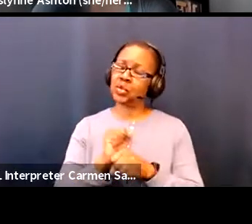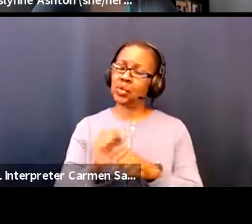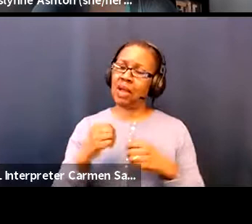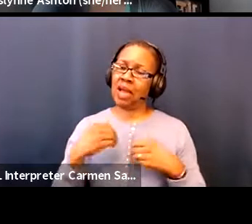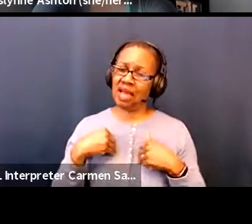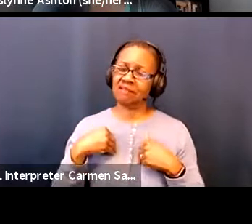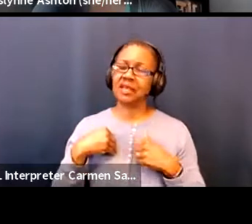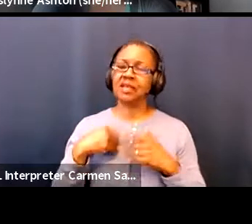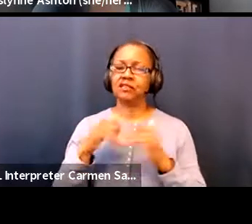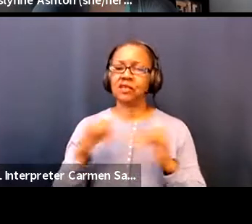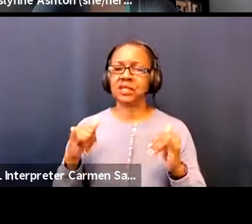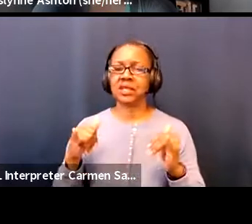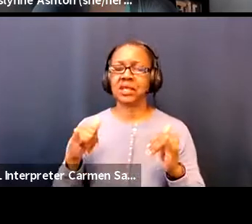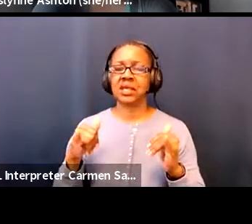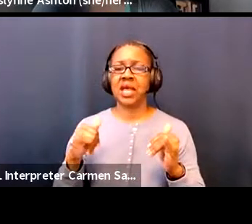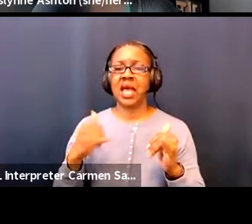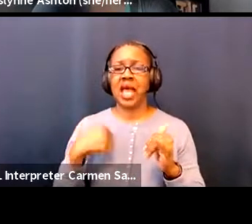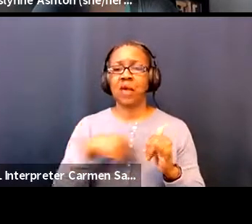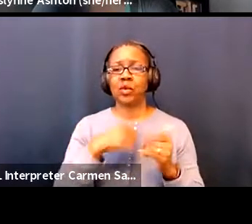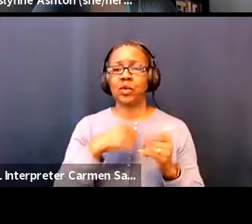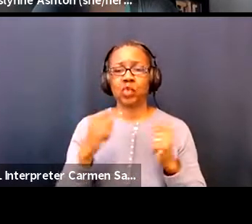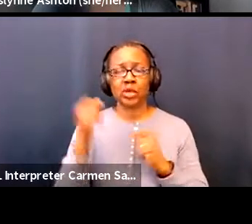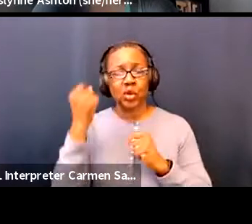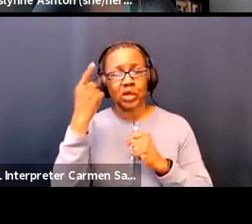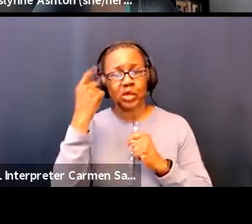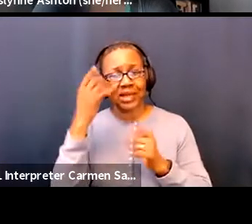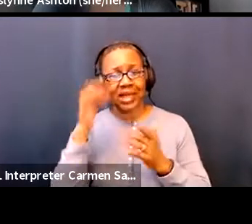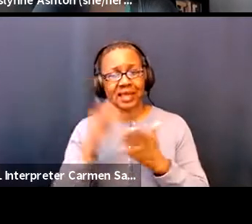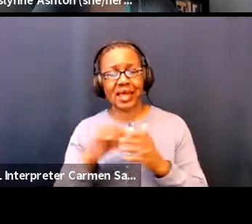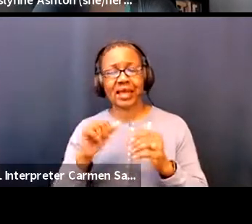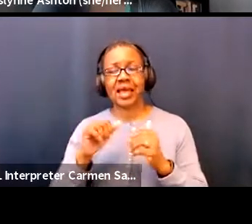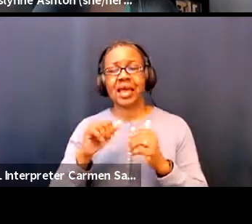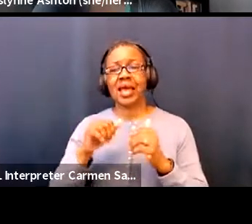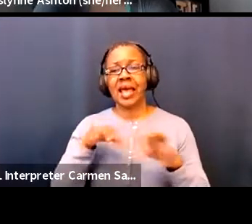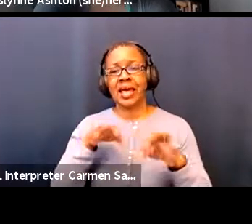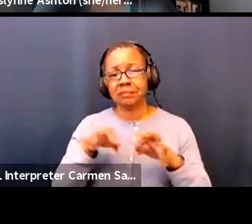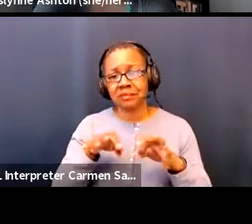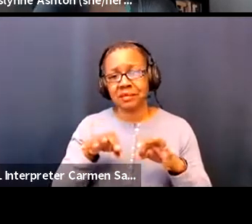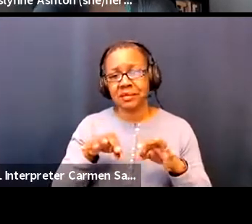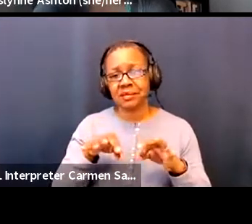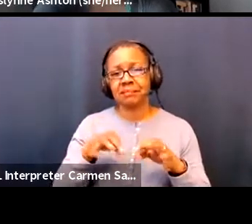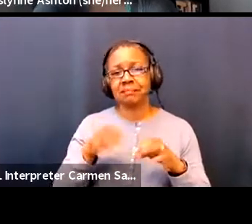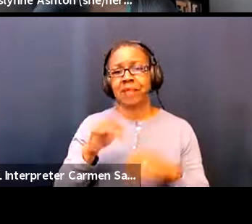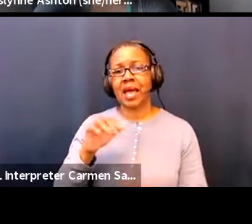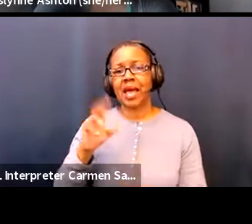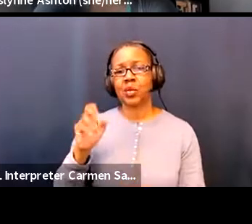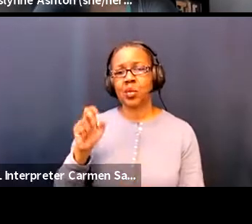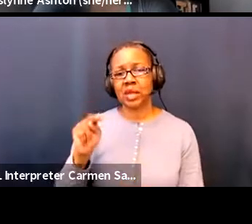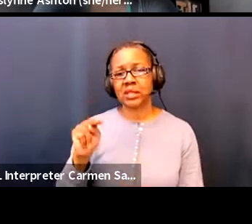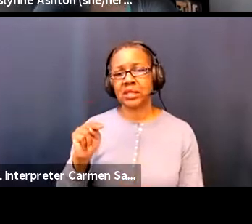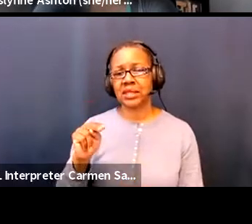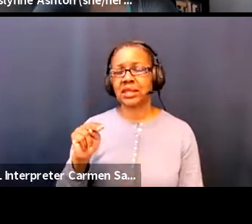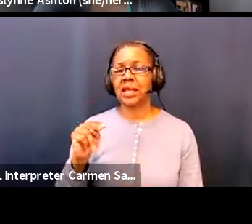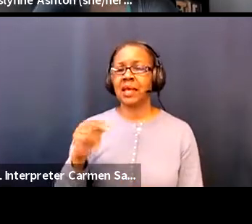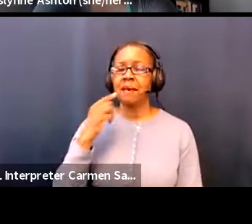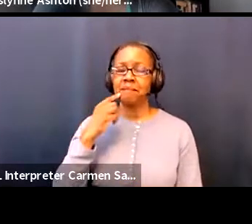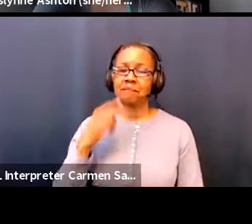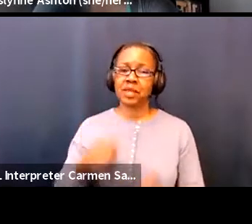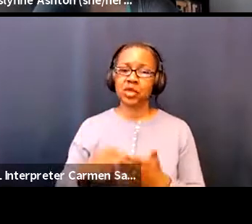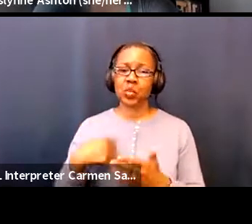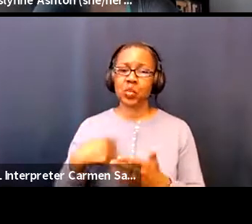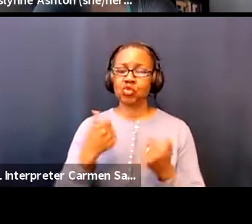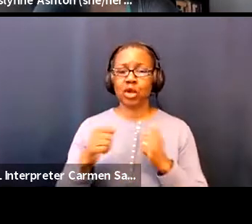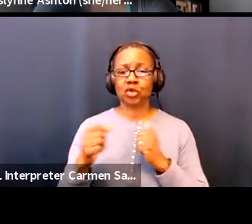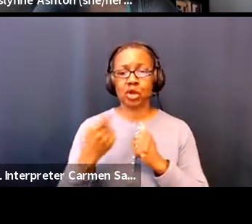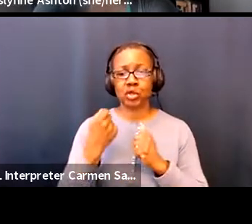that diversity. As Weslynne Ashton mentioned, we are trying to